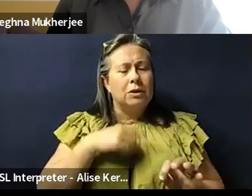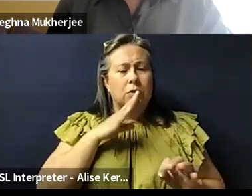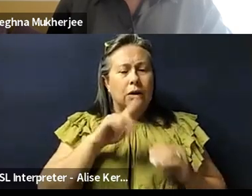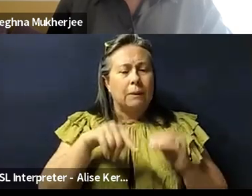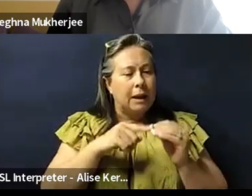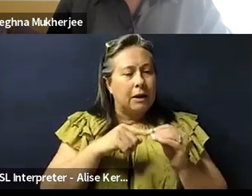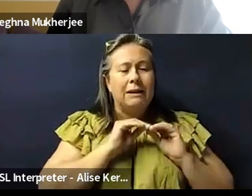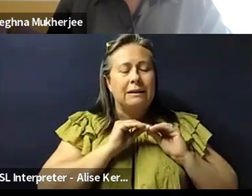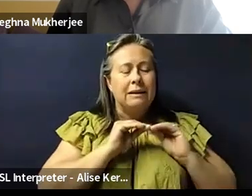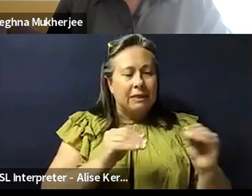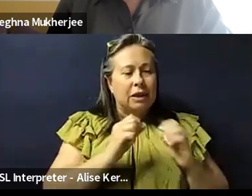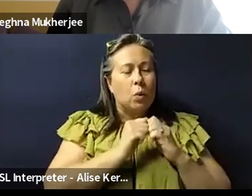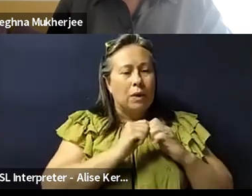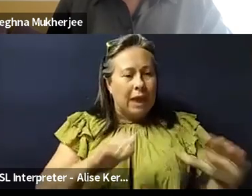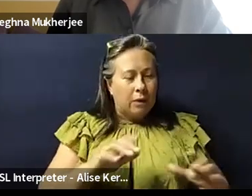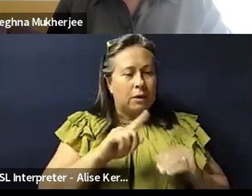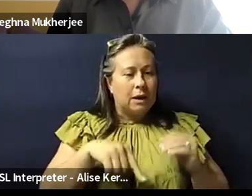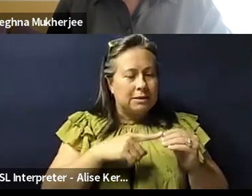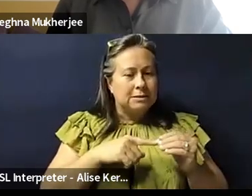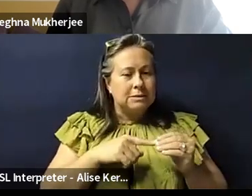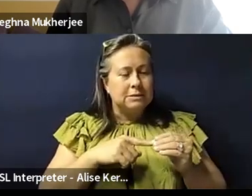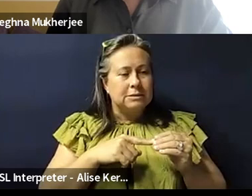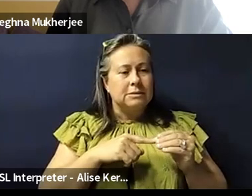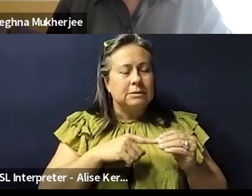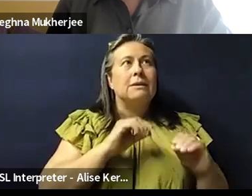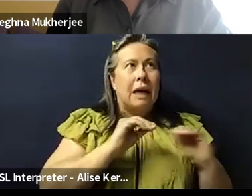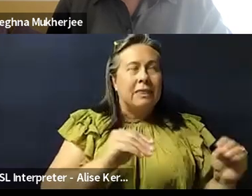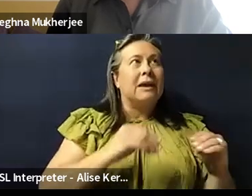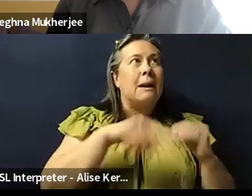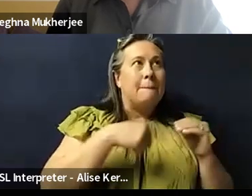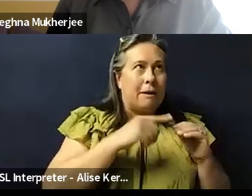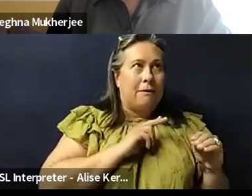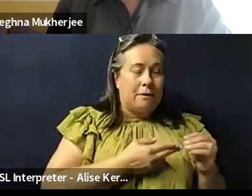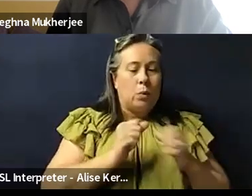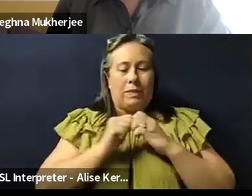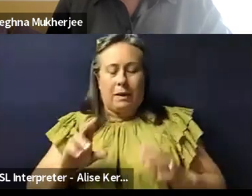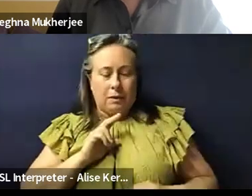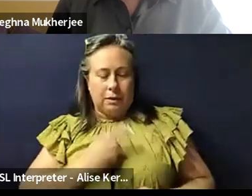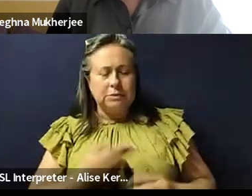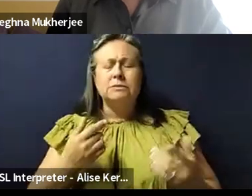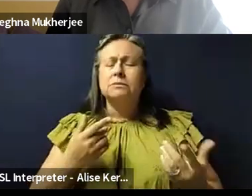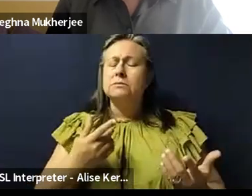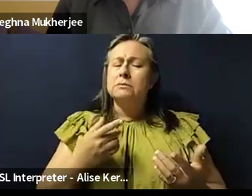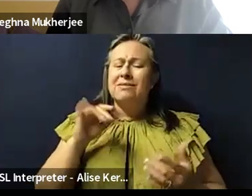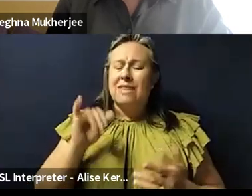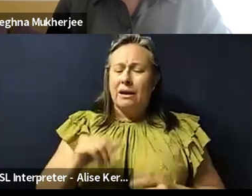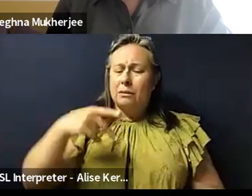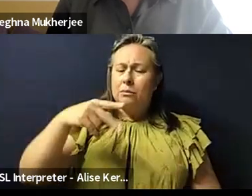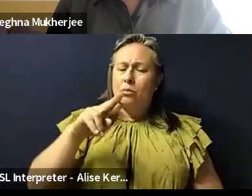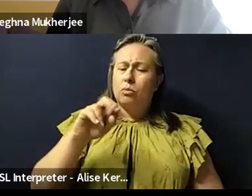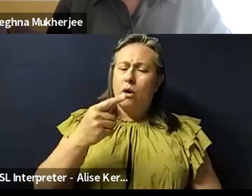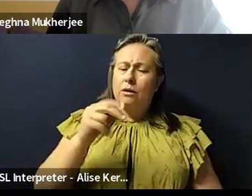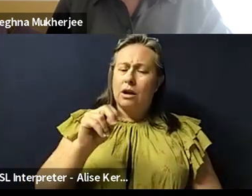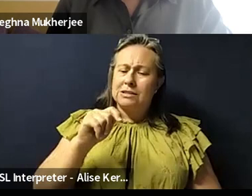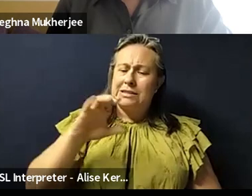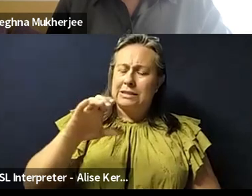and some of you have mentioned it. In what ways can prognostic imagination and the kinship